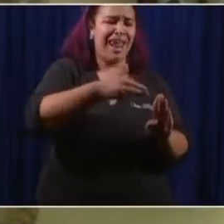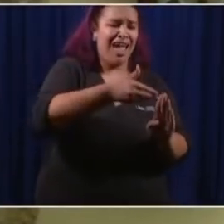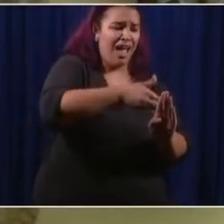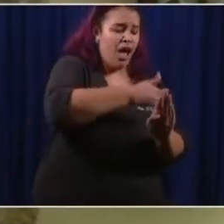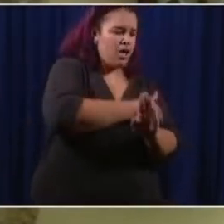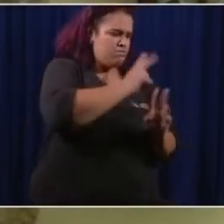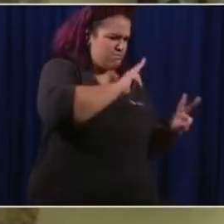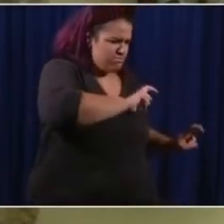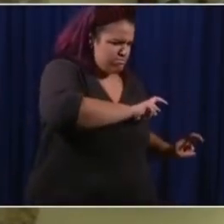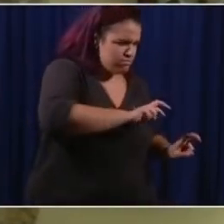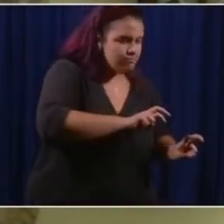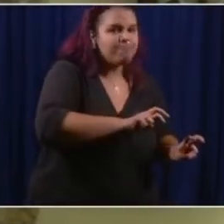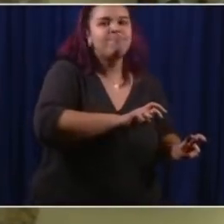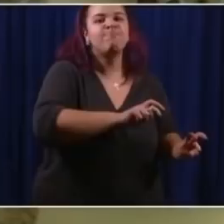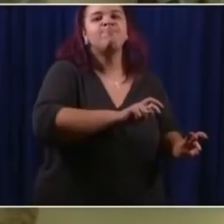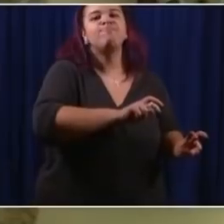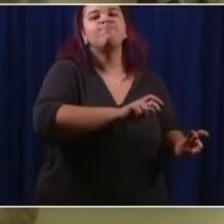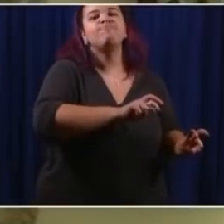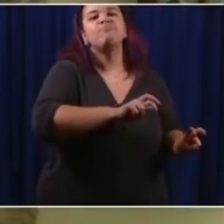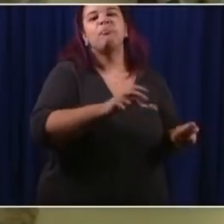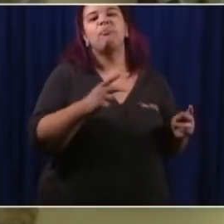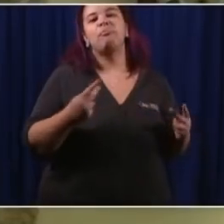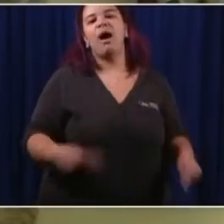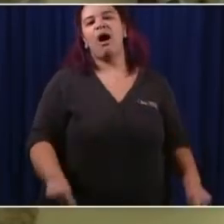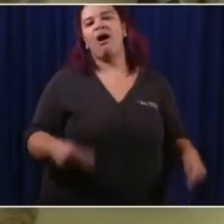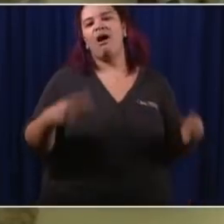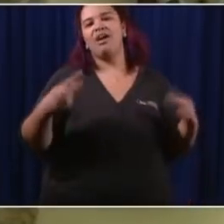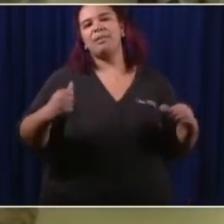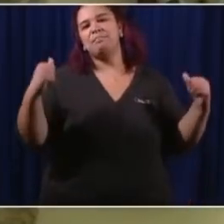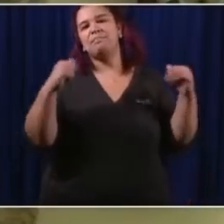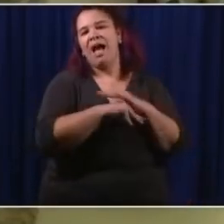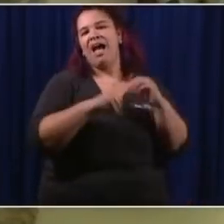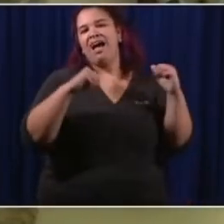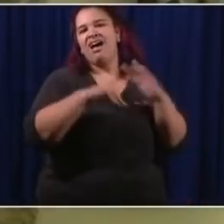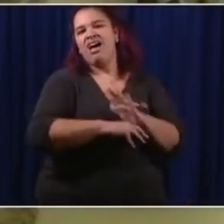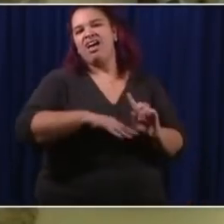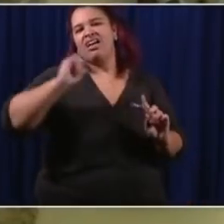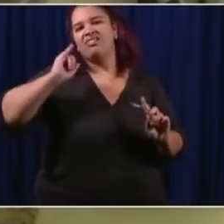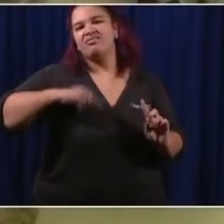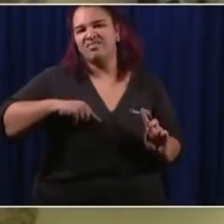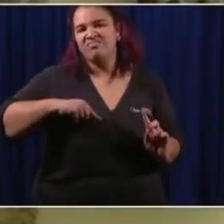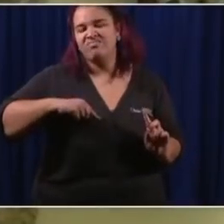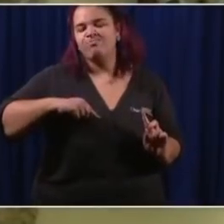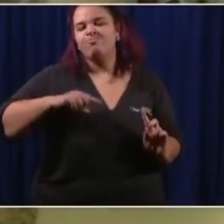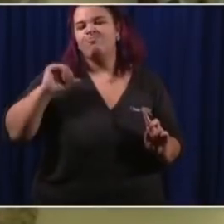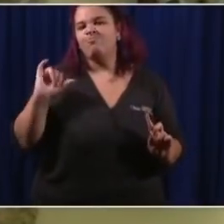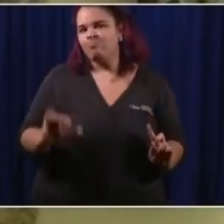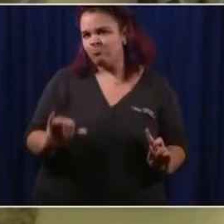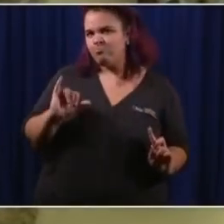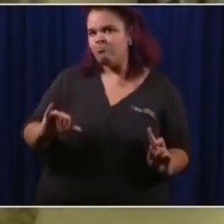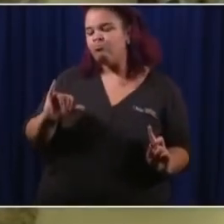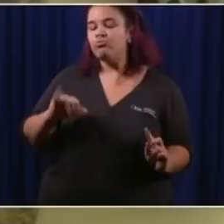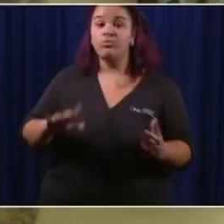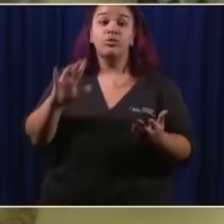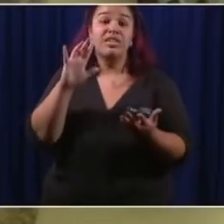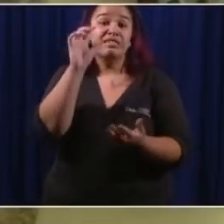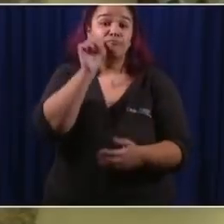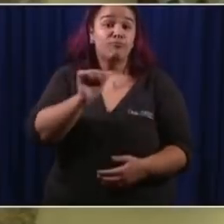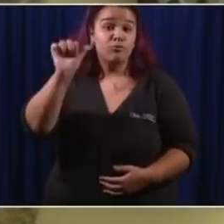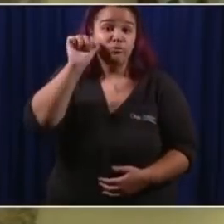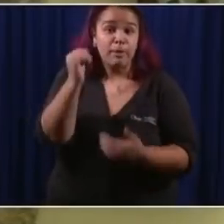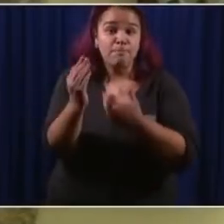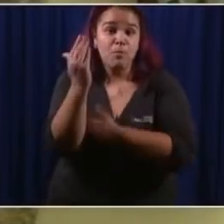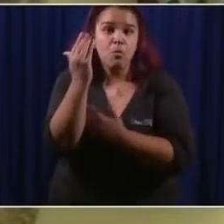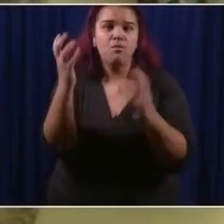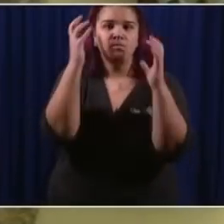party or that type of an event. I've told the college presidents, I told them yesterday morning, I said,